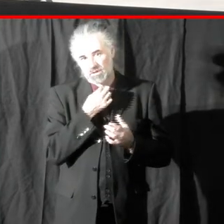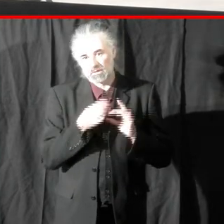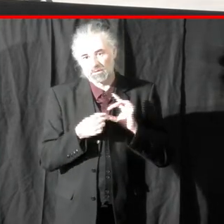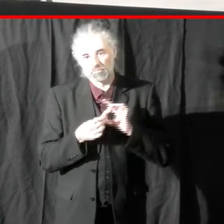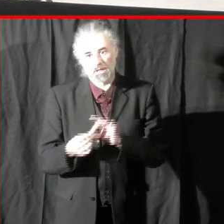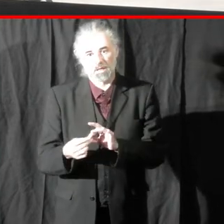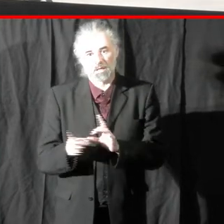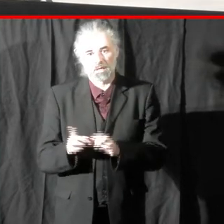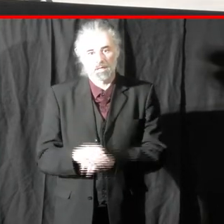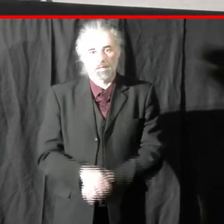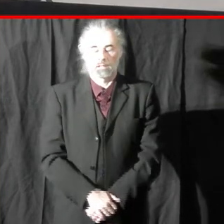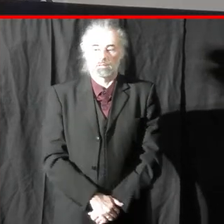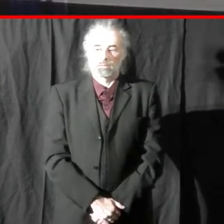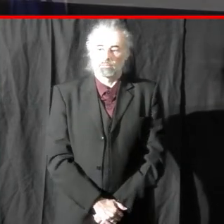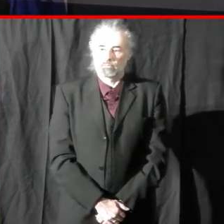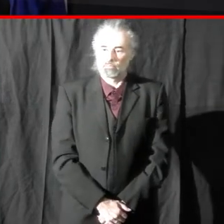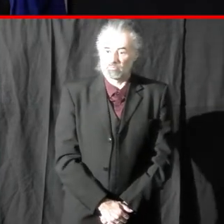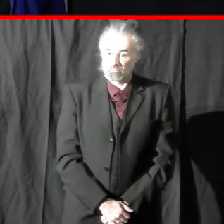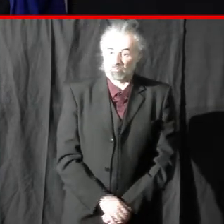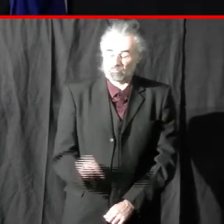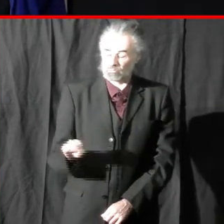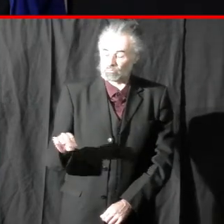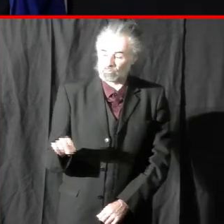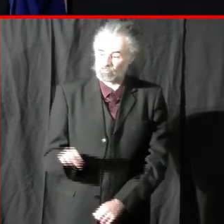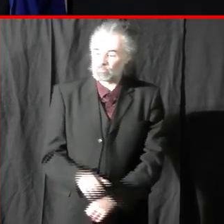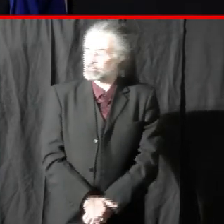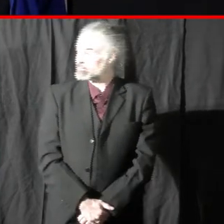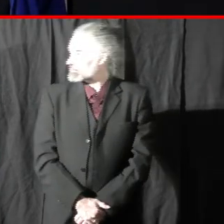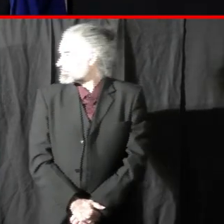Can we try that? Yep.